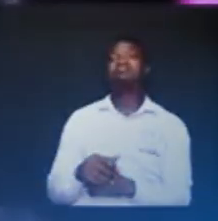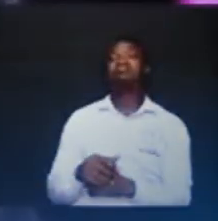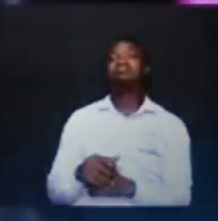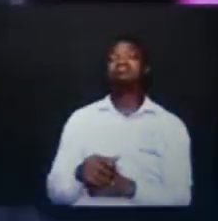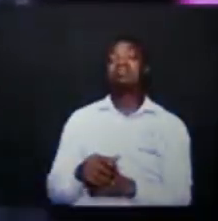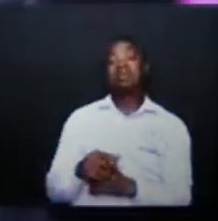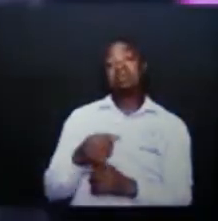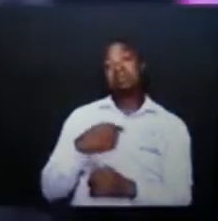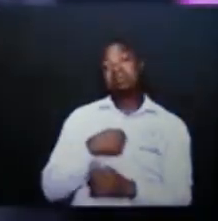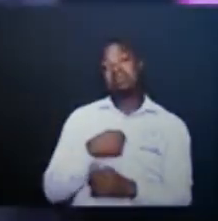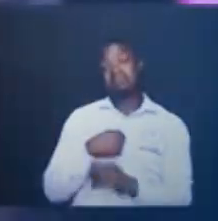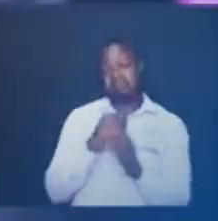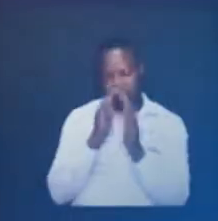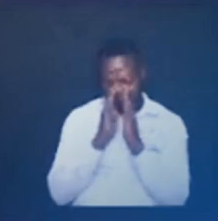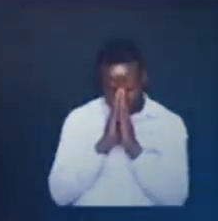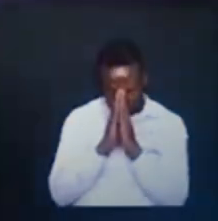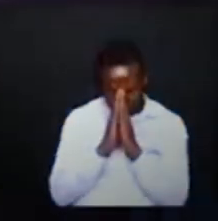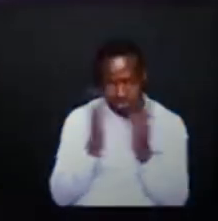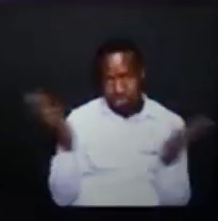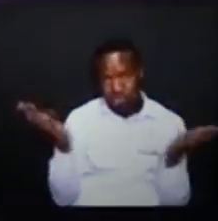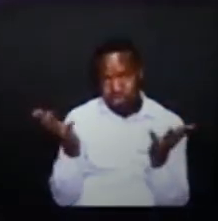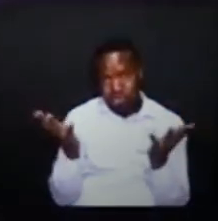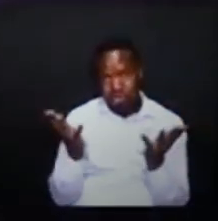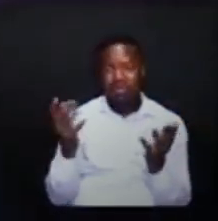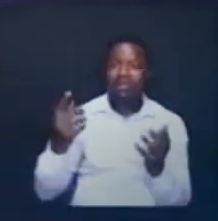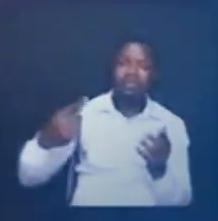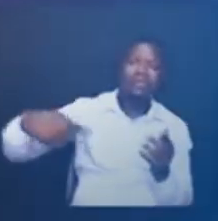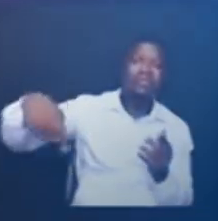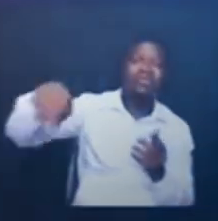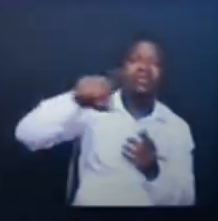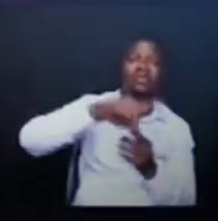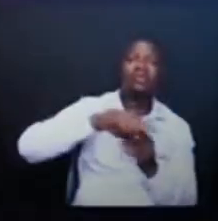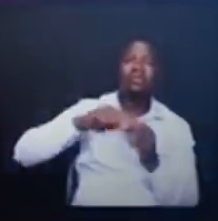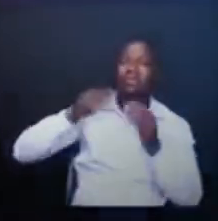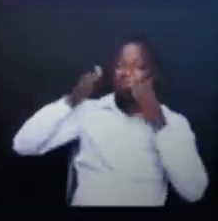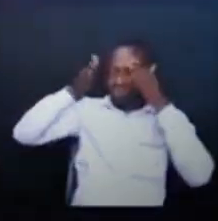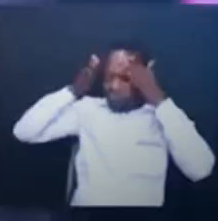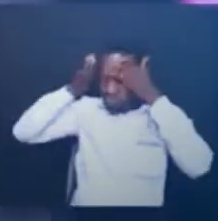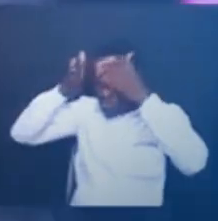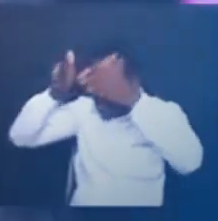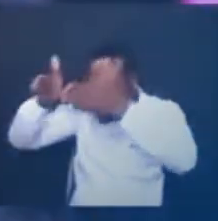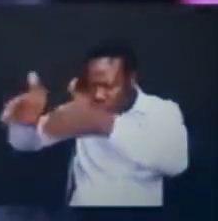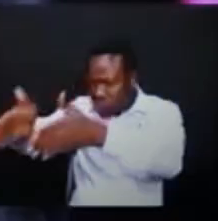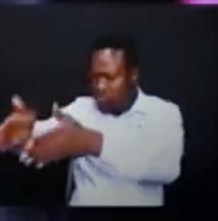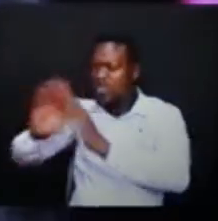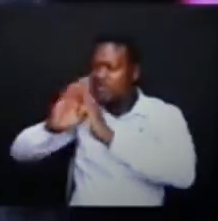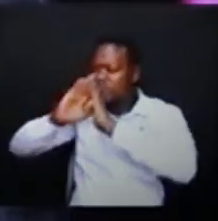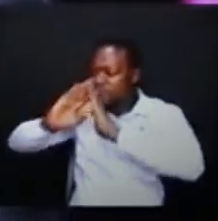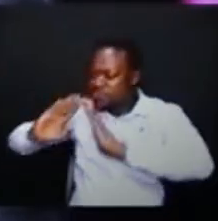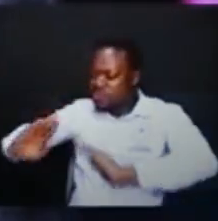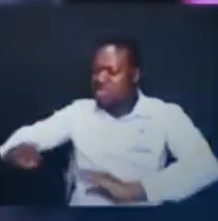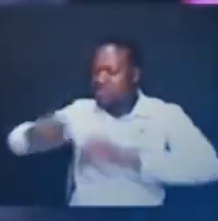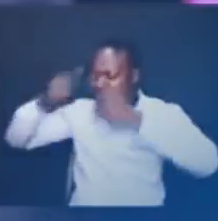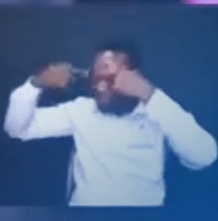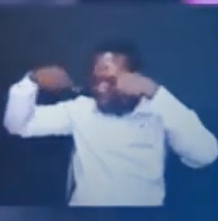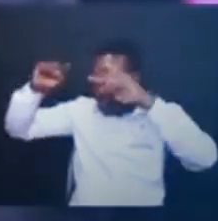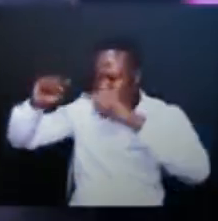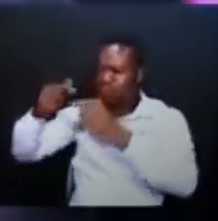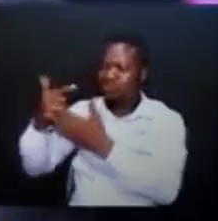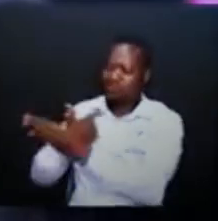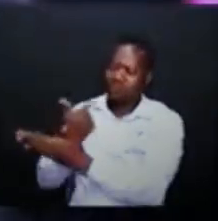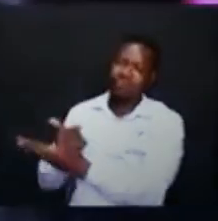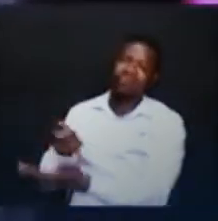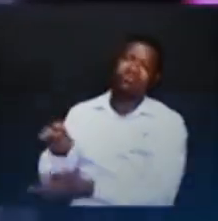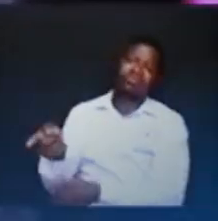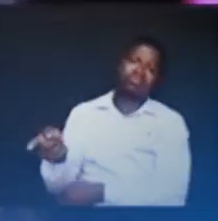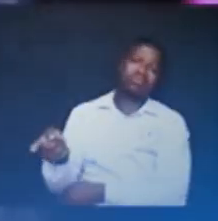It is my prayer that we shall seek the peace and prosperity of the land. That we